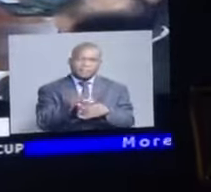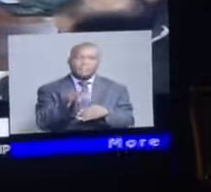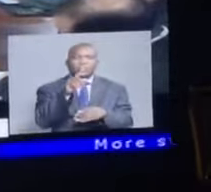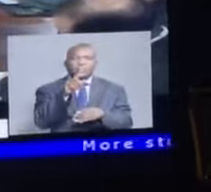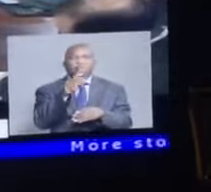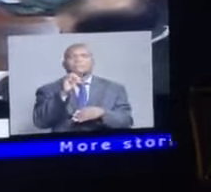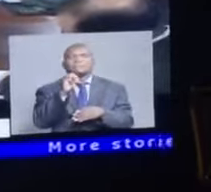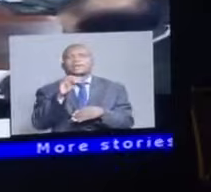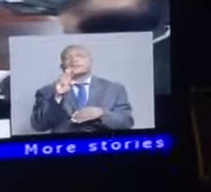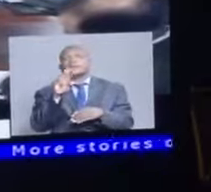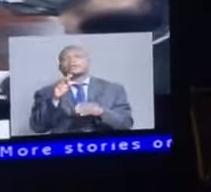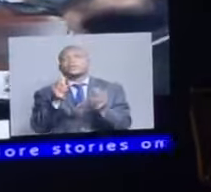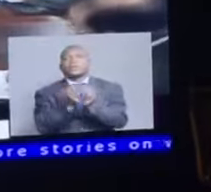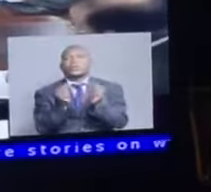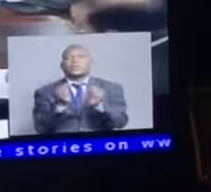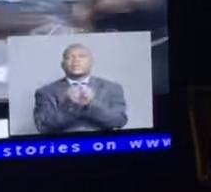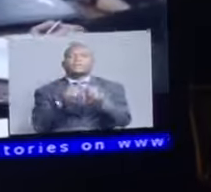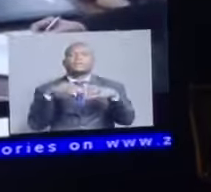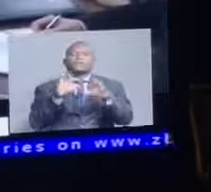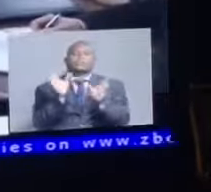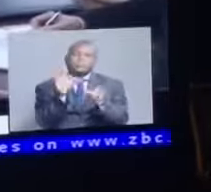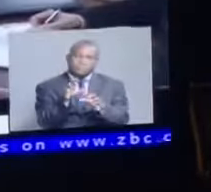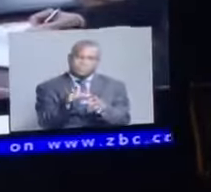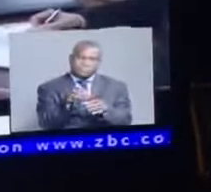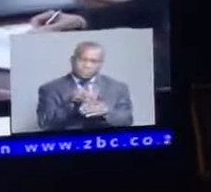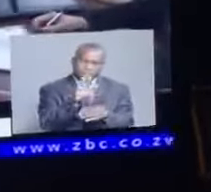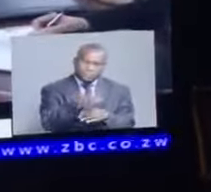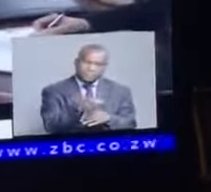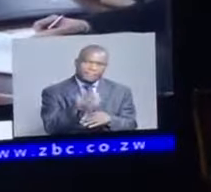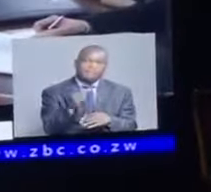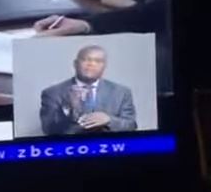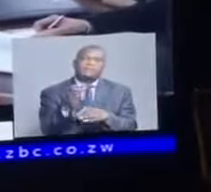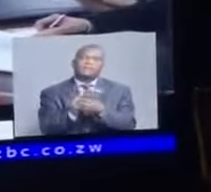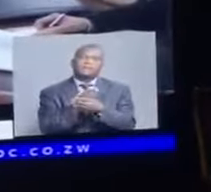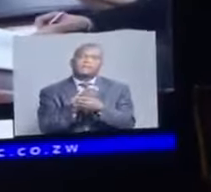Gwanda Solar Project. Lot more of ZPC News, Harare.